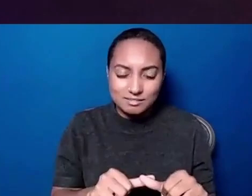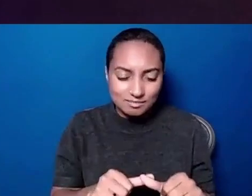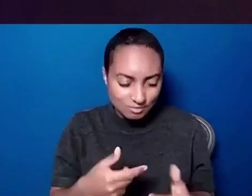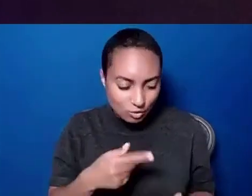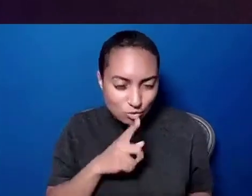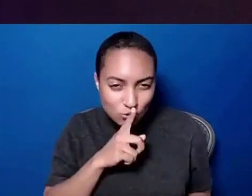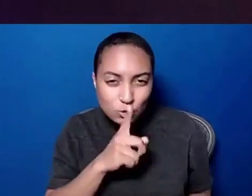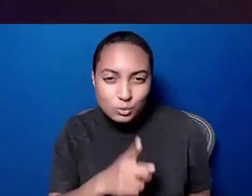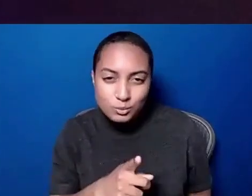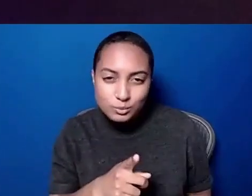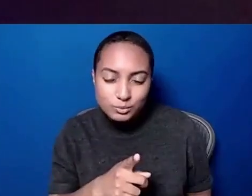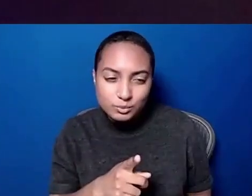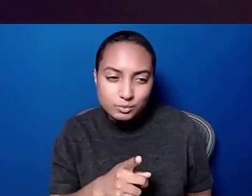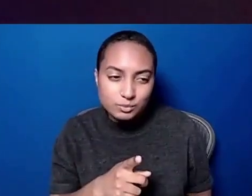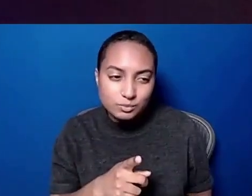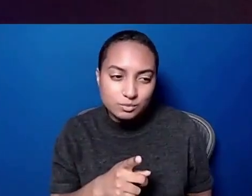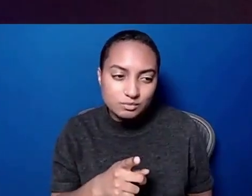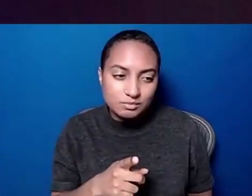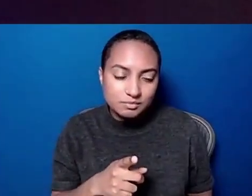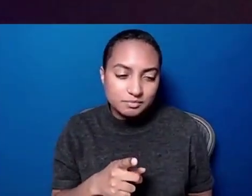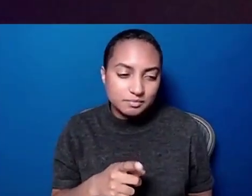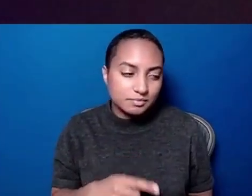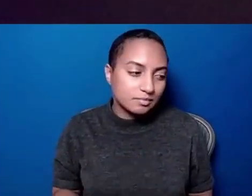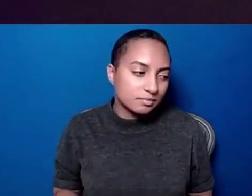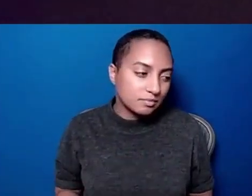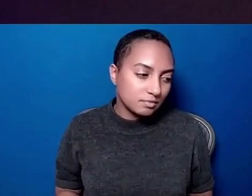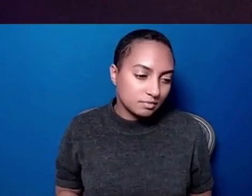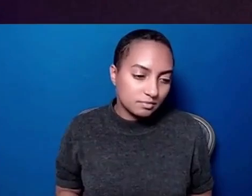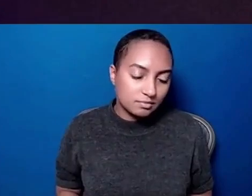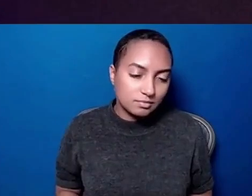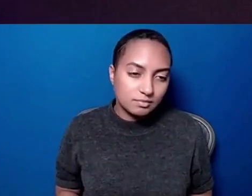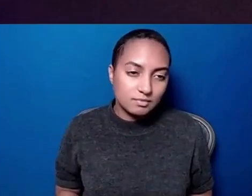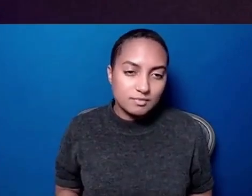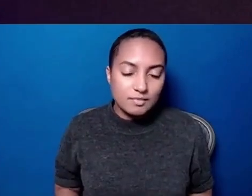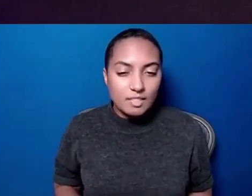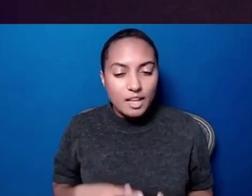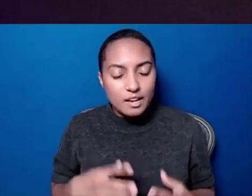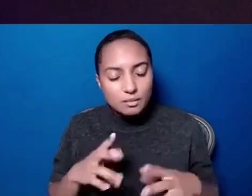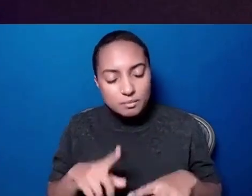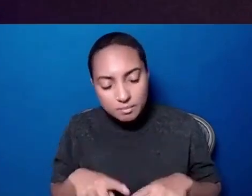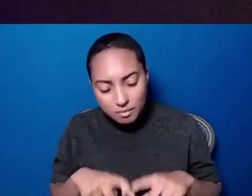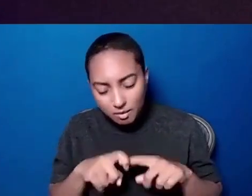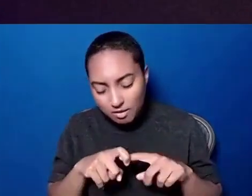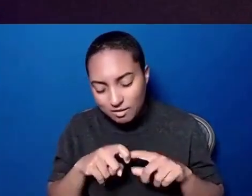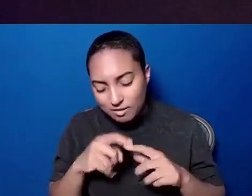Let us pause and turn toward and breathe and listen.